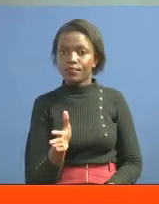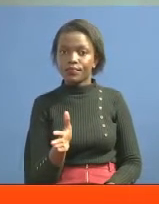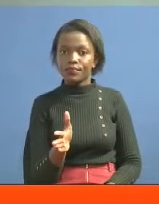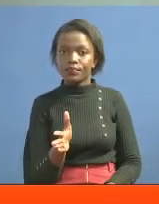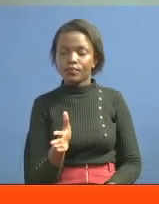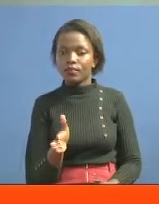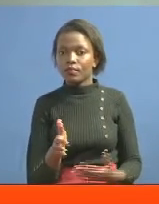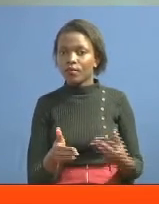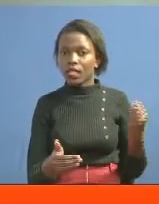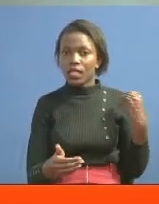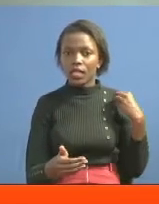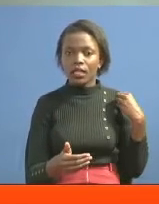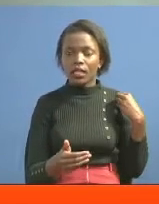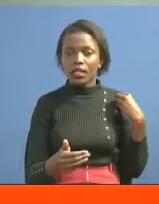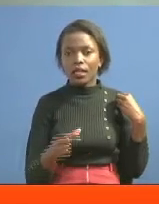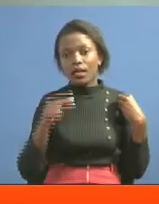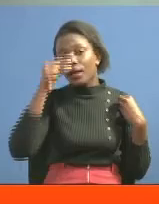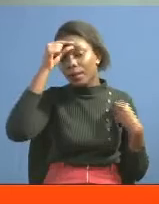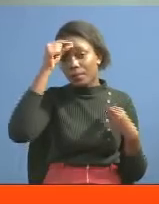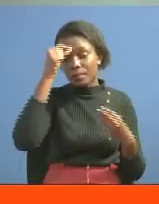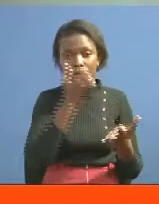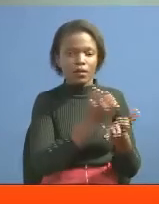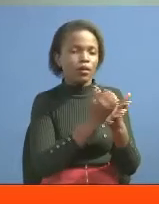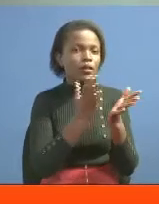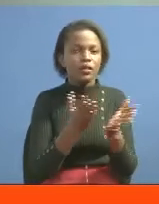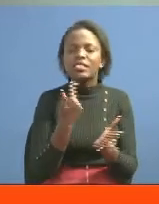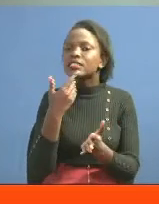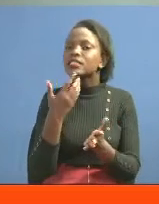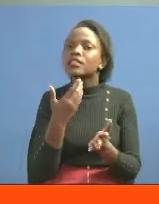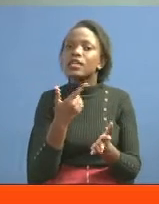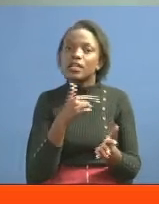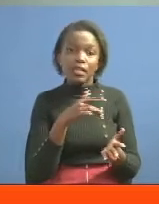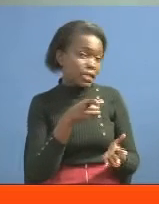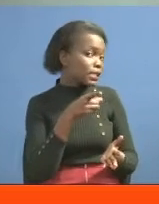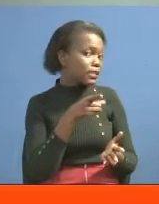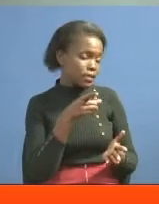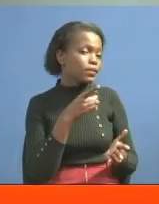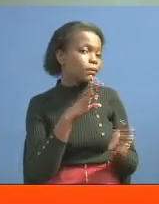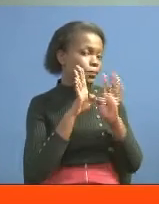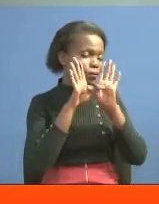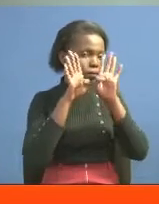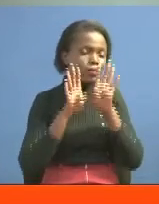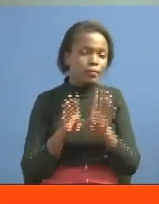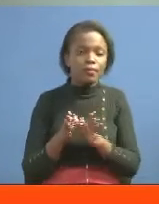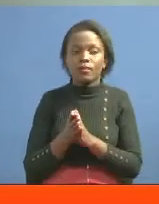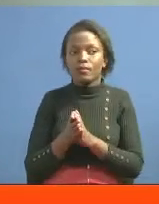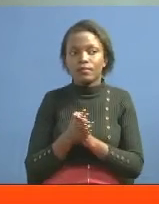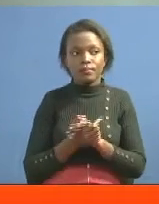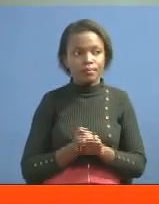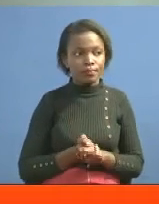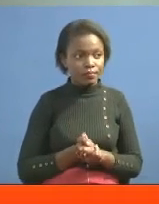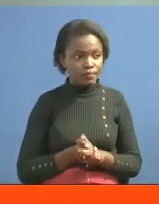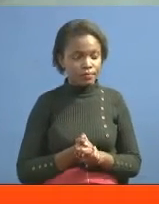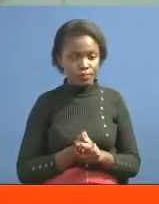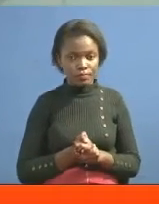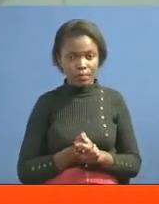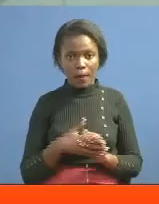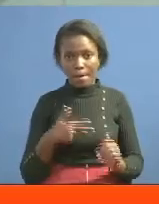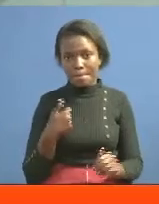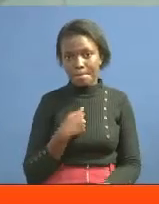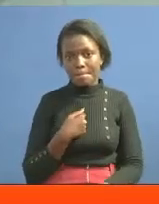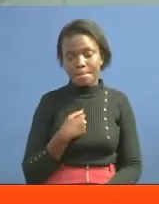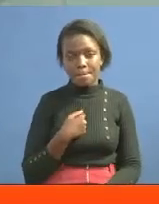a number of government officials have come out to say that this loan is necessary in order for this recovery. Yeah. Yeah. No, I